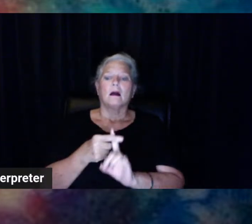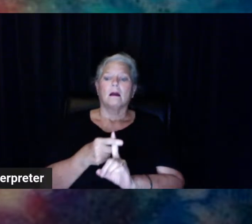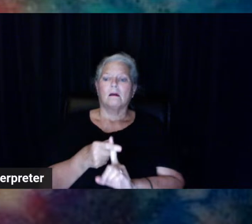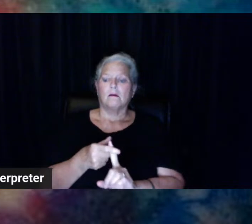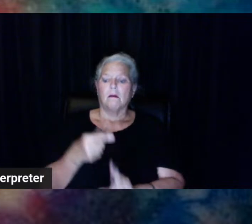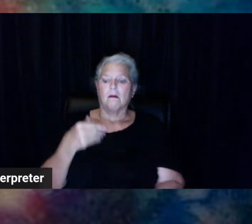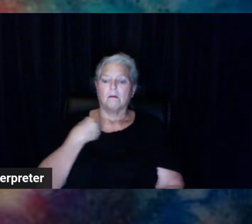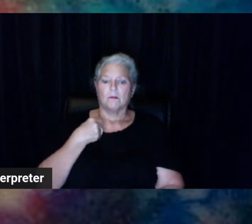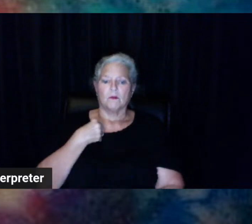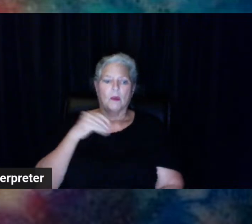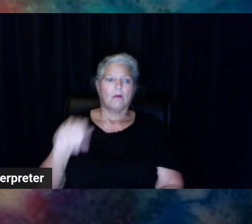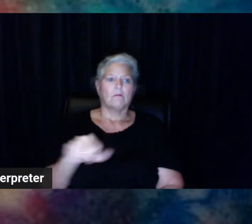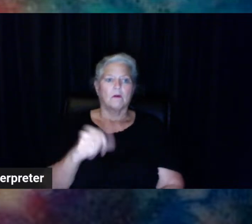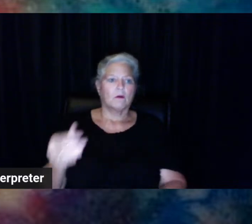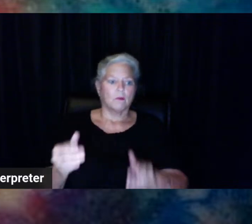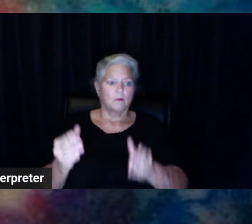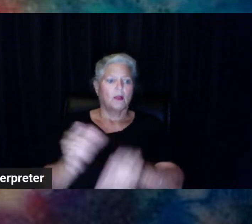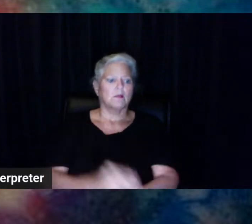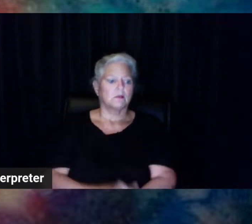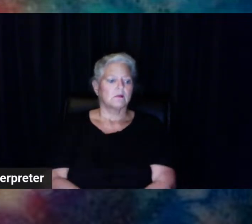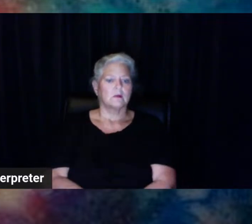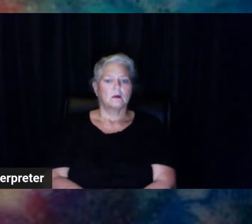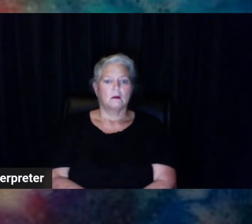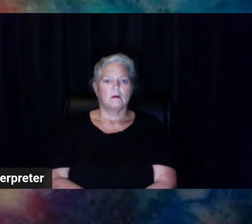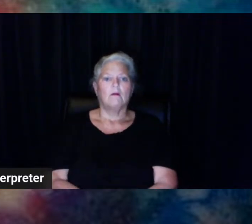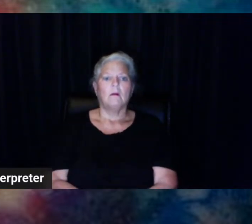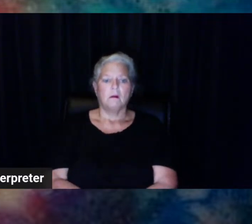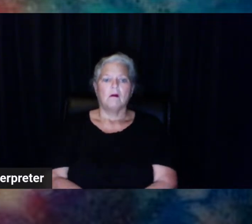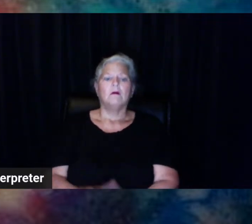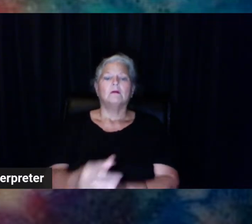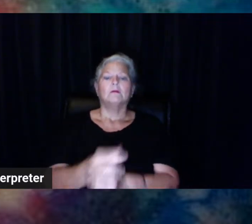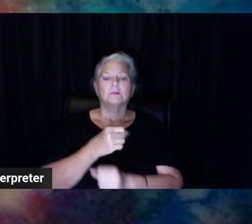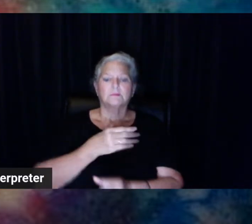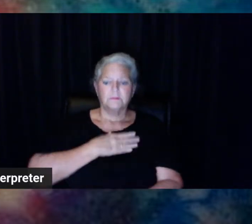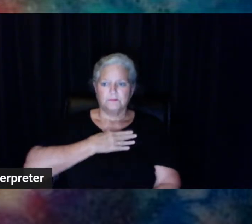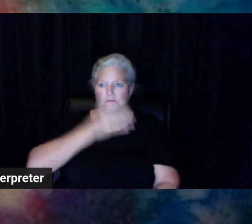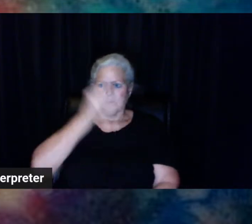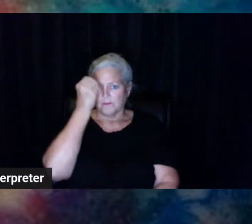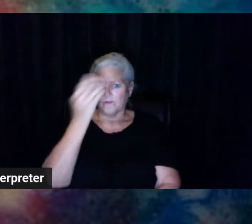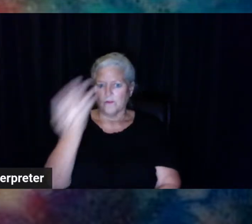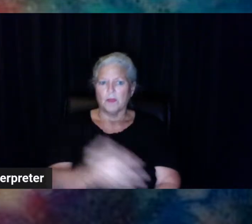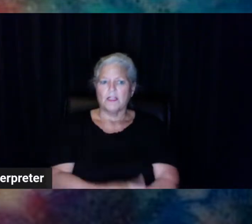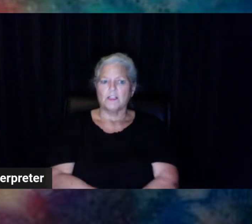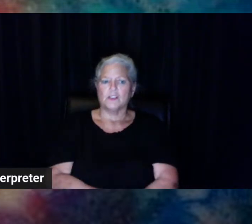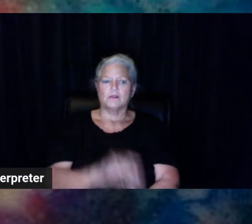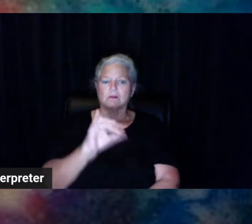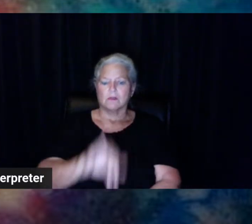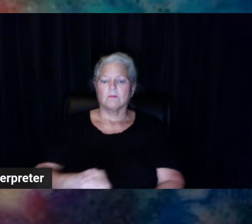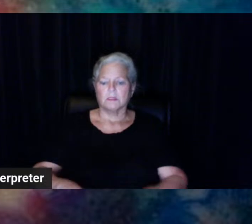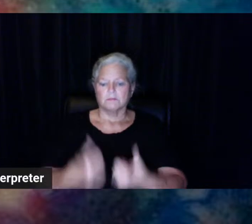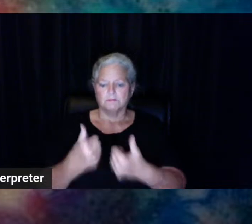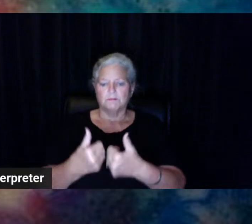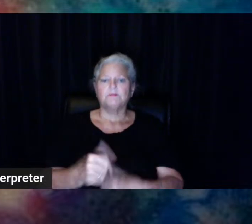other means of getting my information. So that can be a challenge.